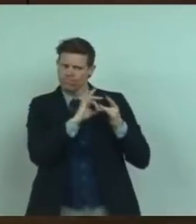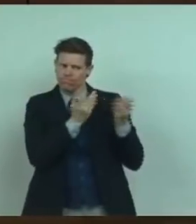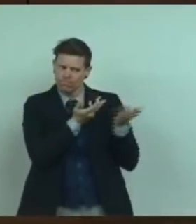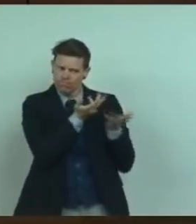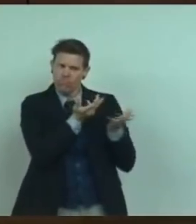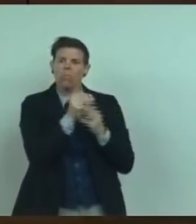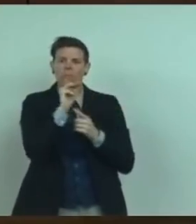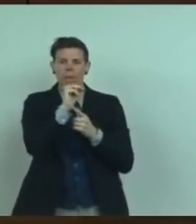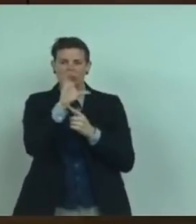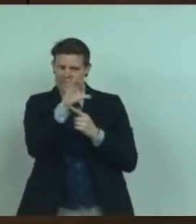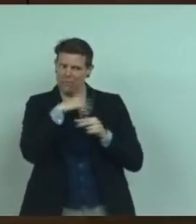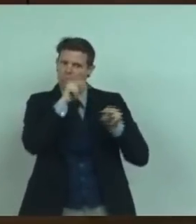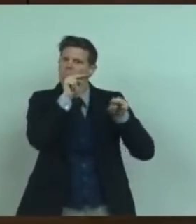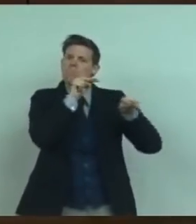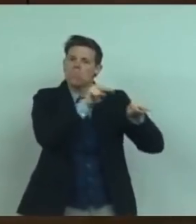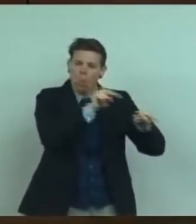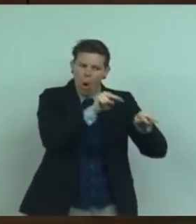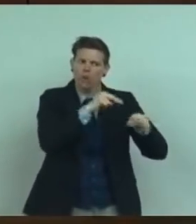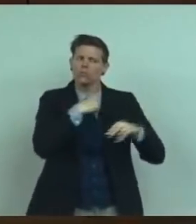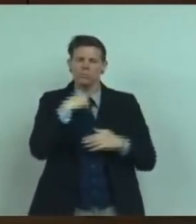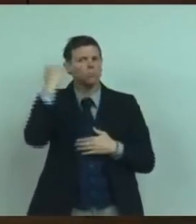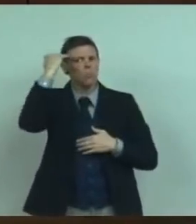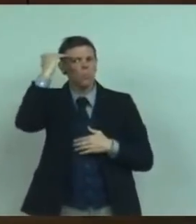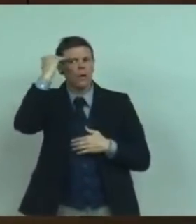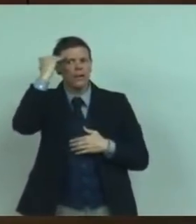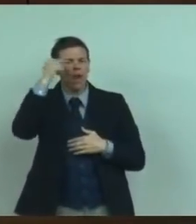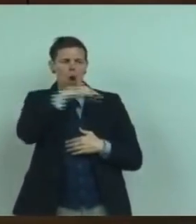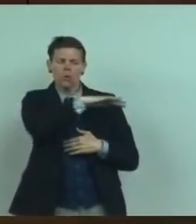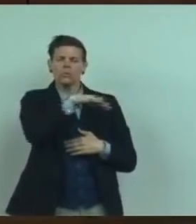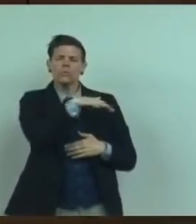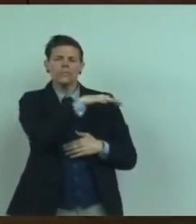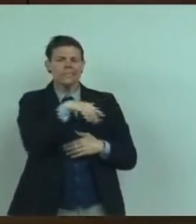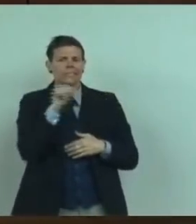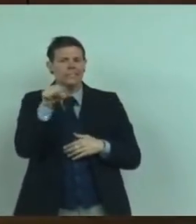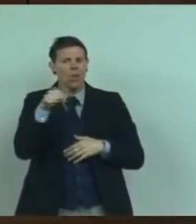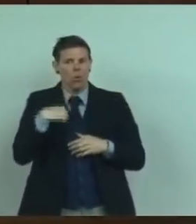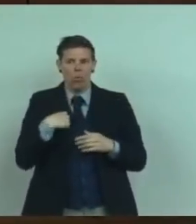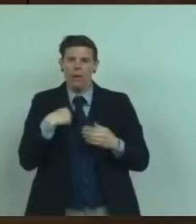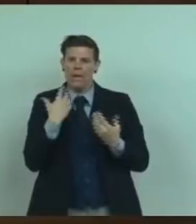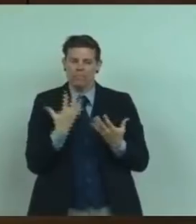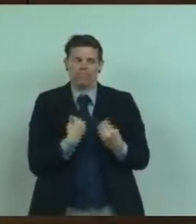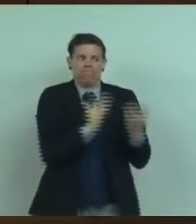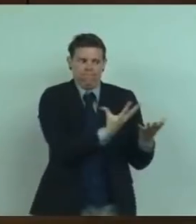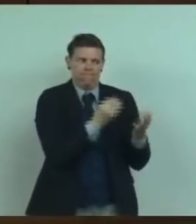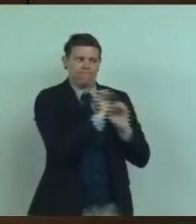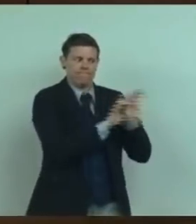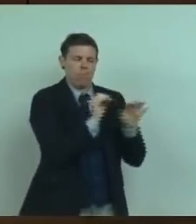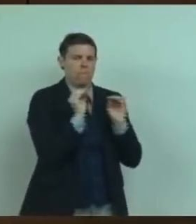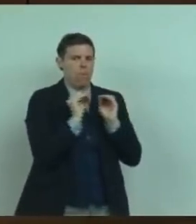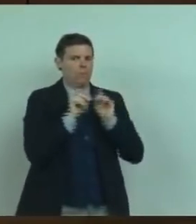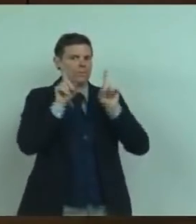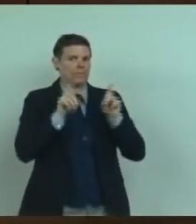potential risk, so we're doing more testing. But to your point is, one of the ways that we